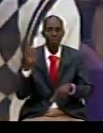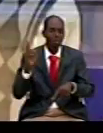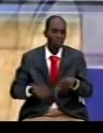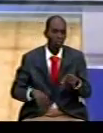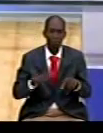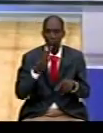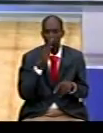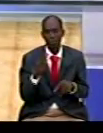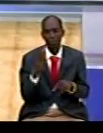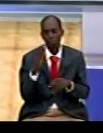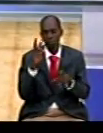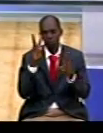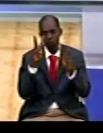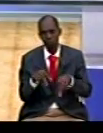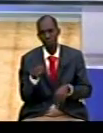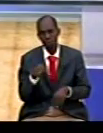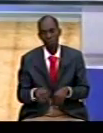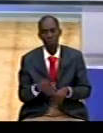indisputable,